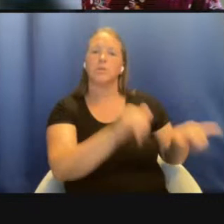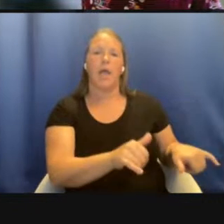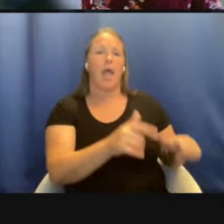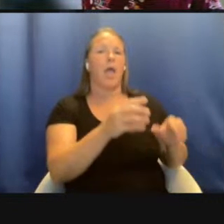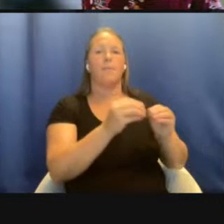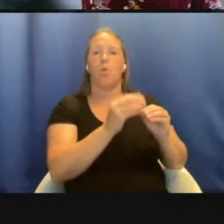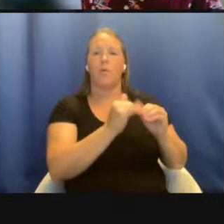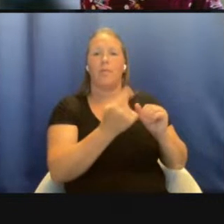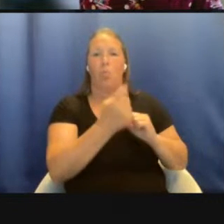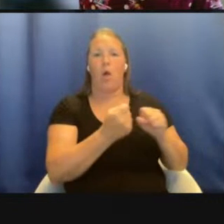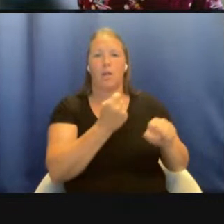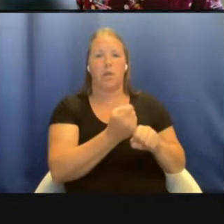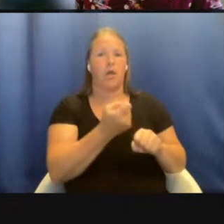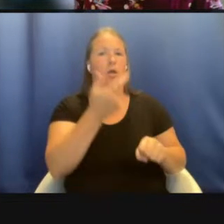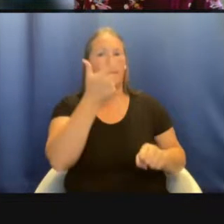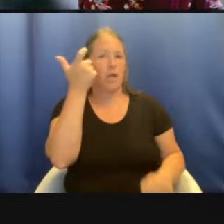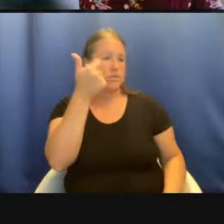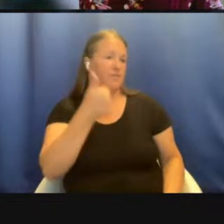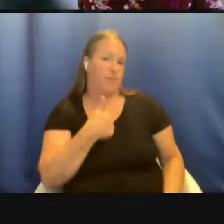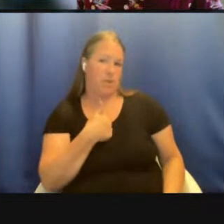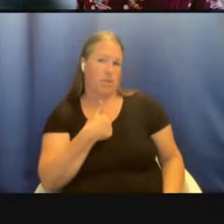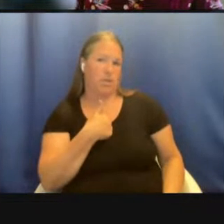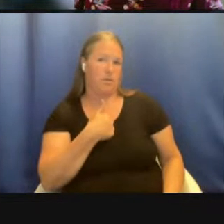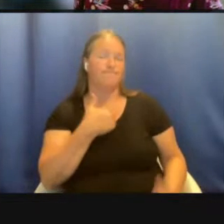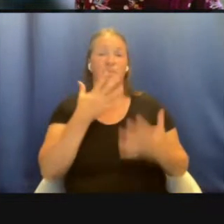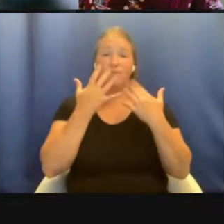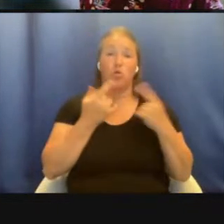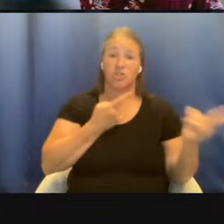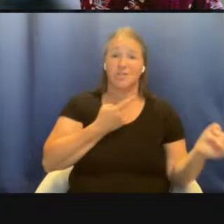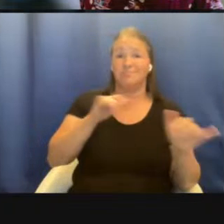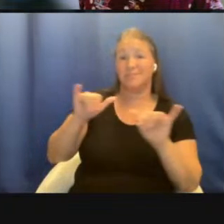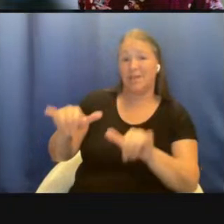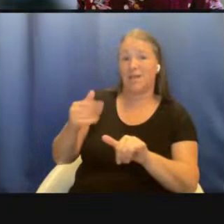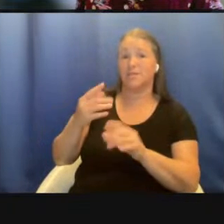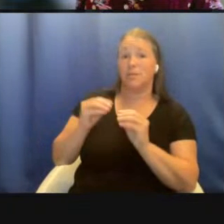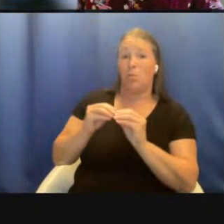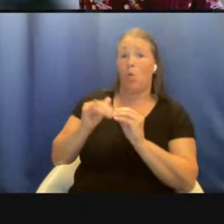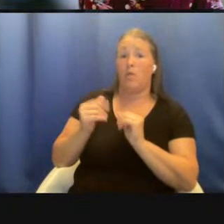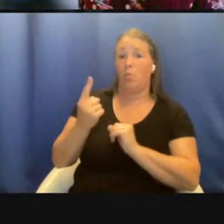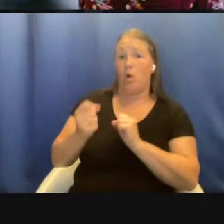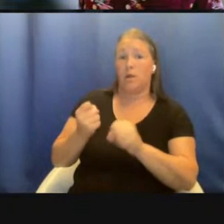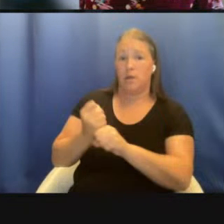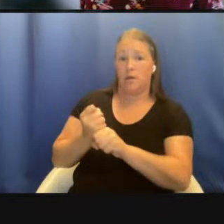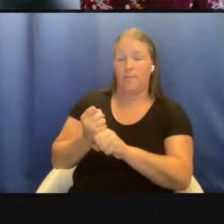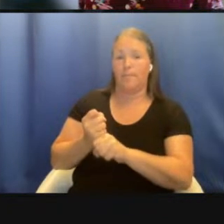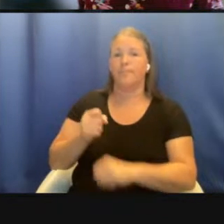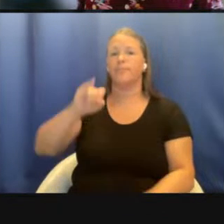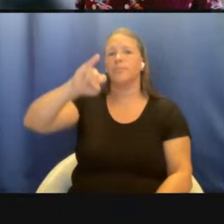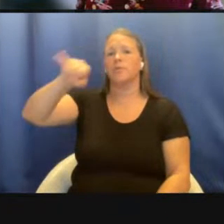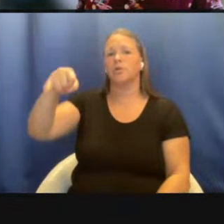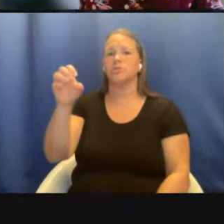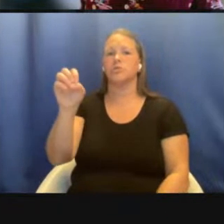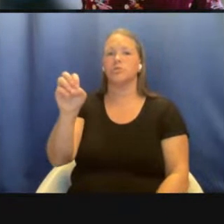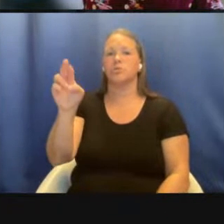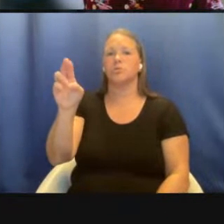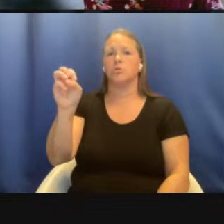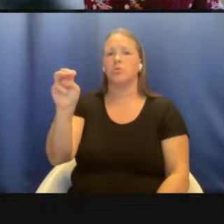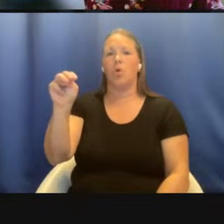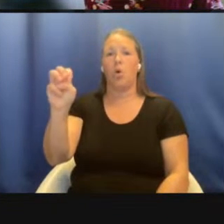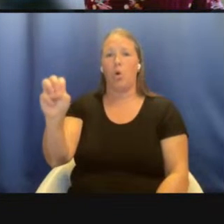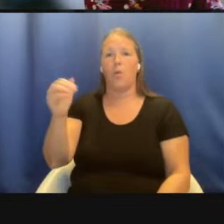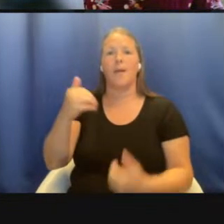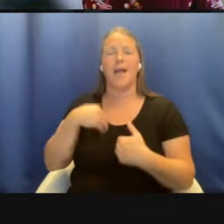that trip. Jerome has a childhood that is largely dotted by times of